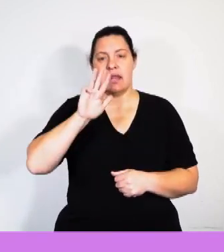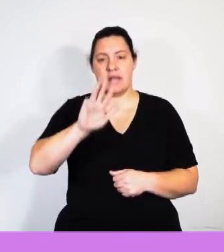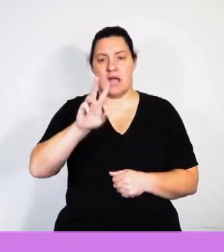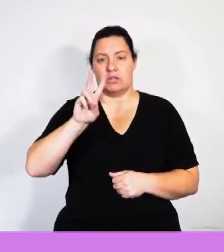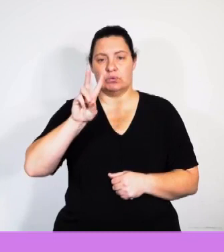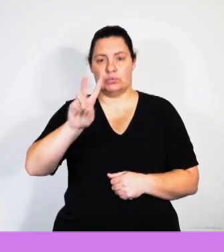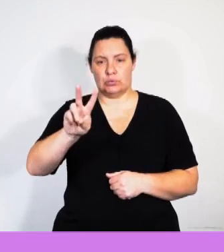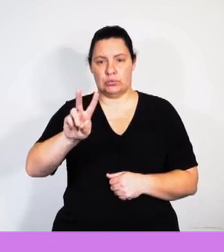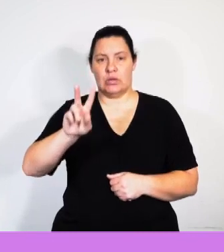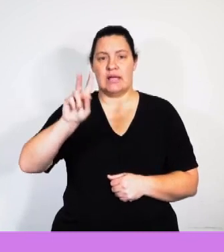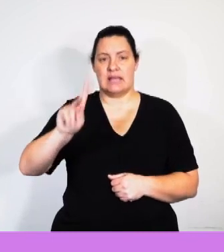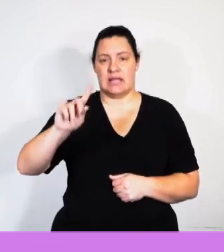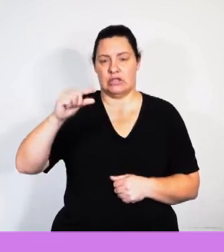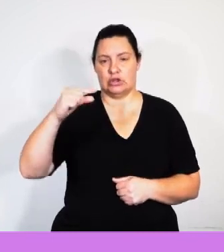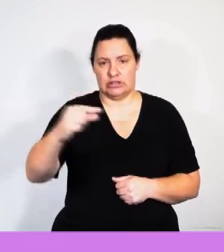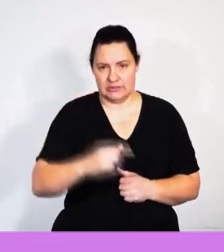4,92